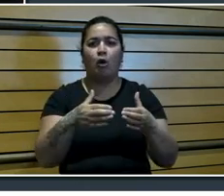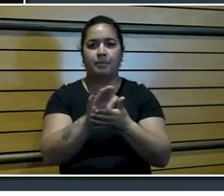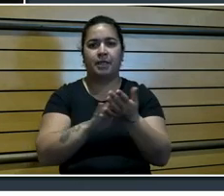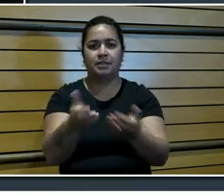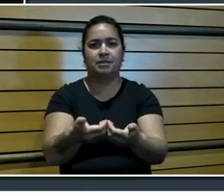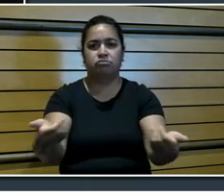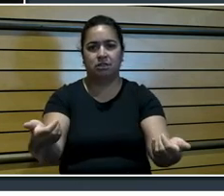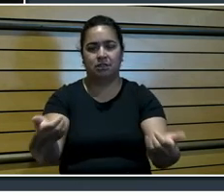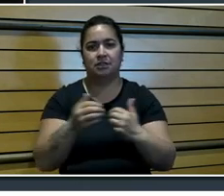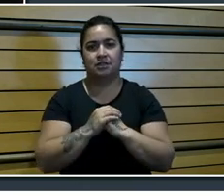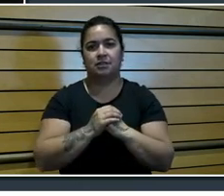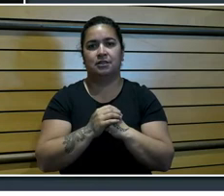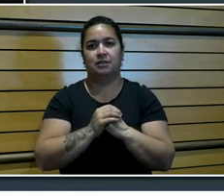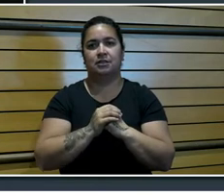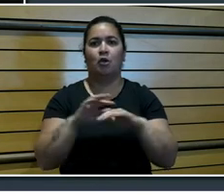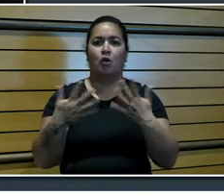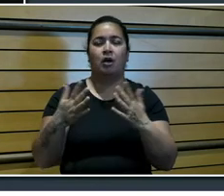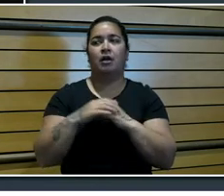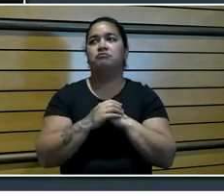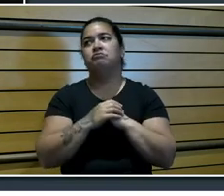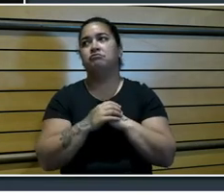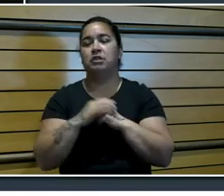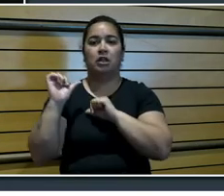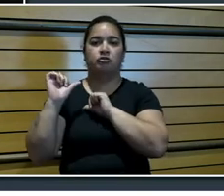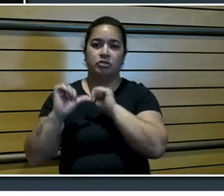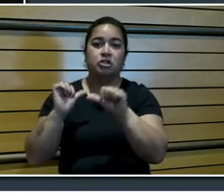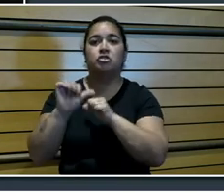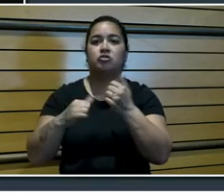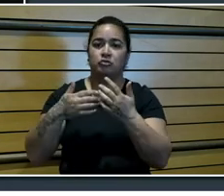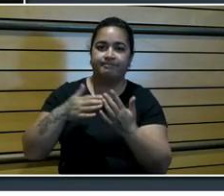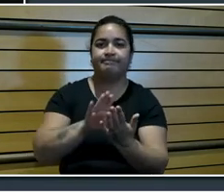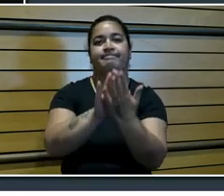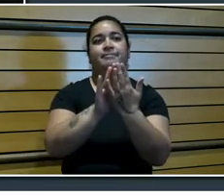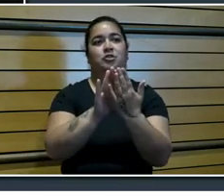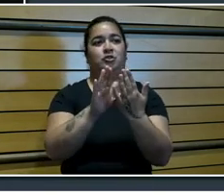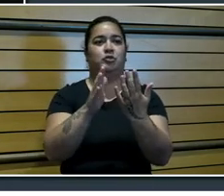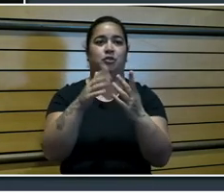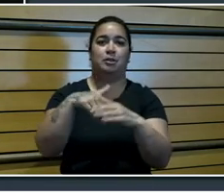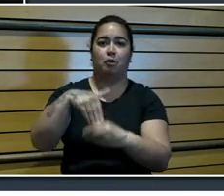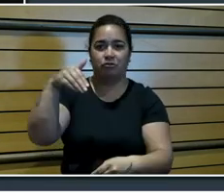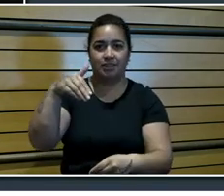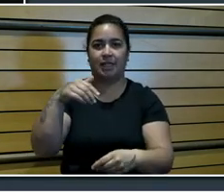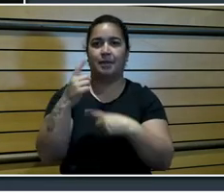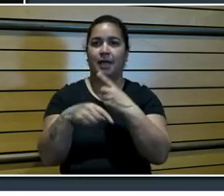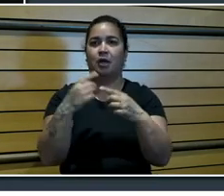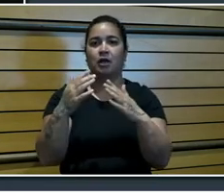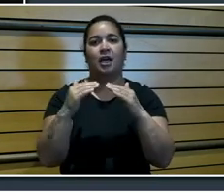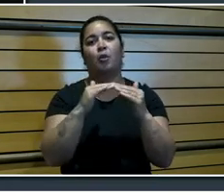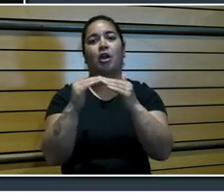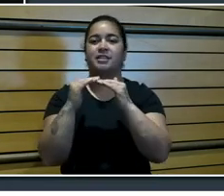And this kind of traditional approach to democracy where it's about equality, less so about equity.